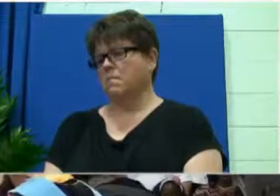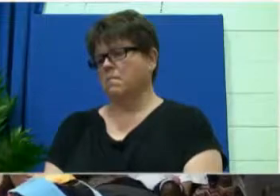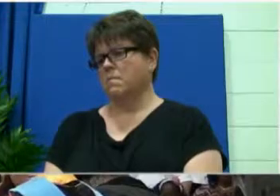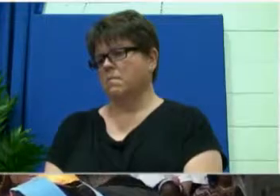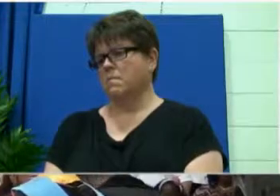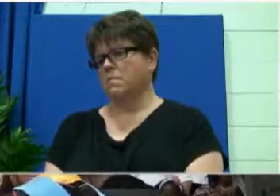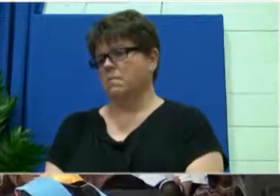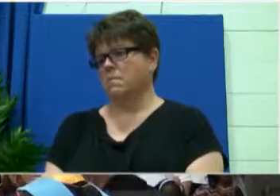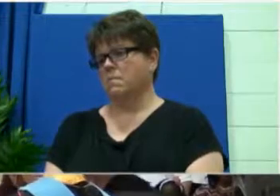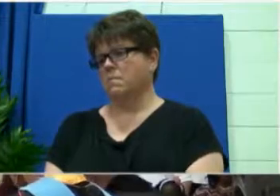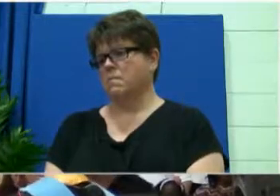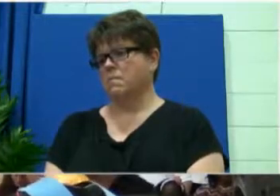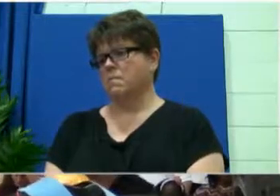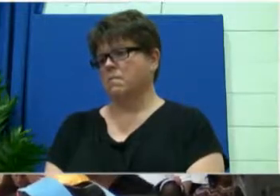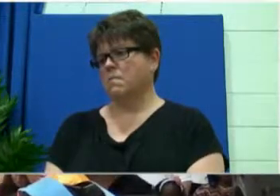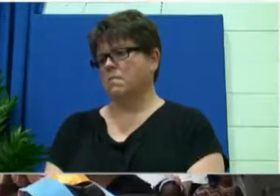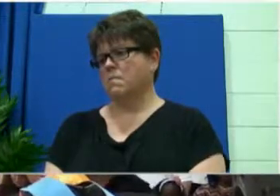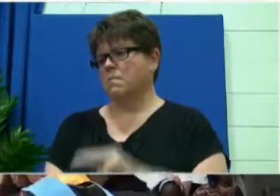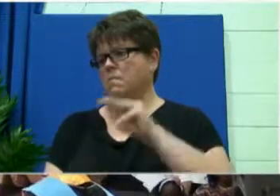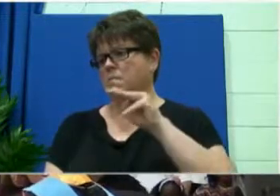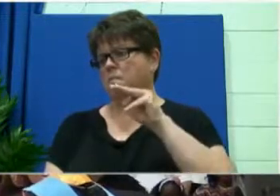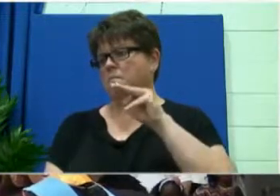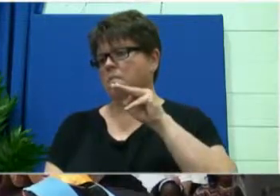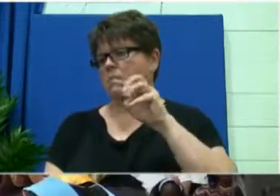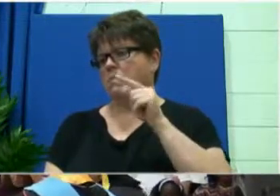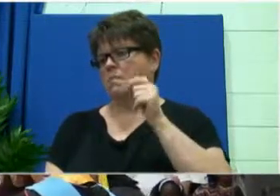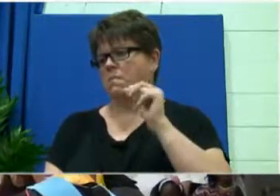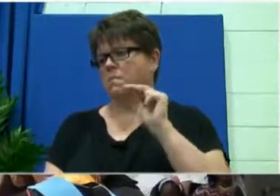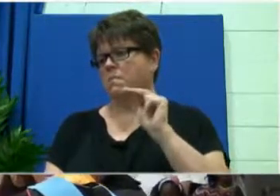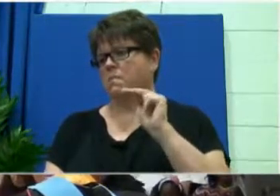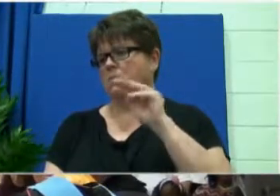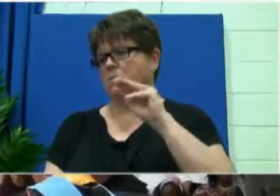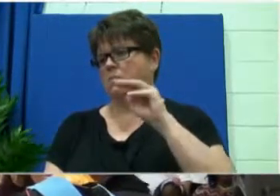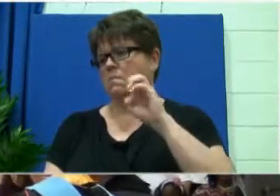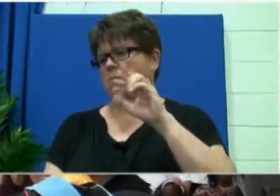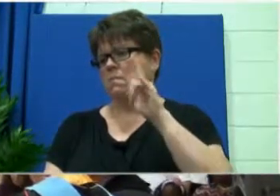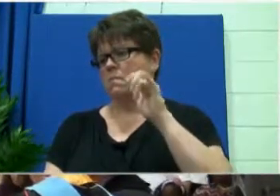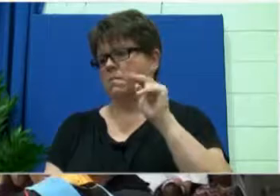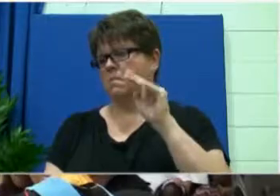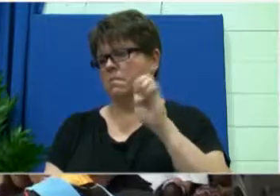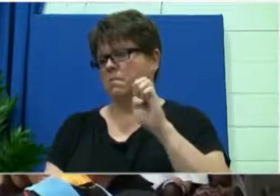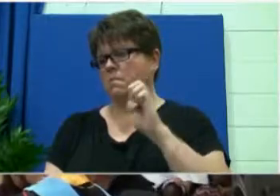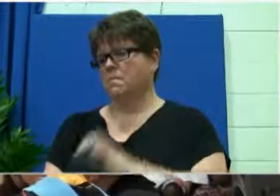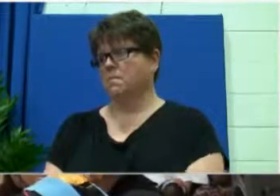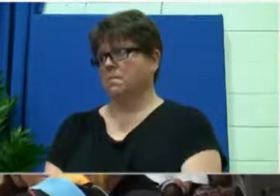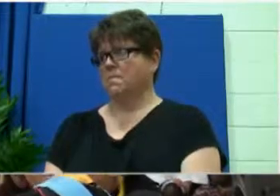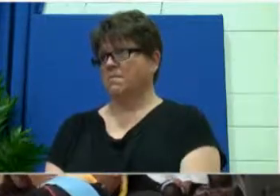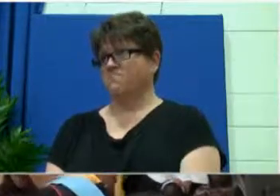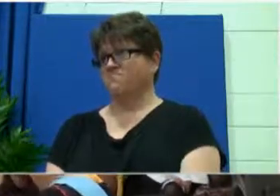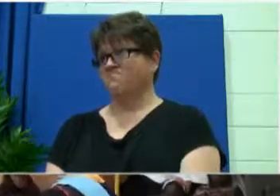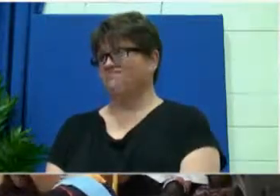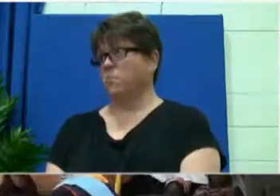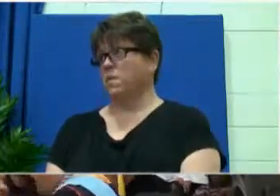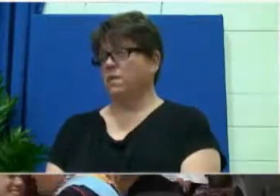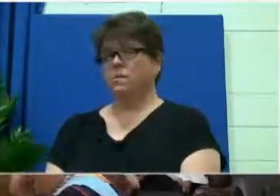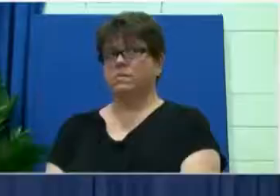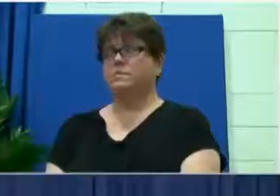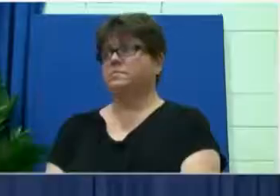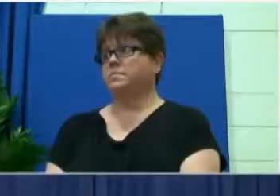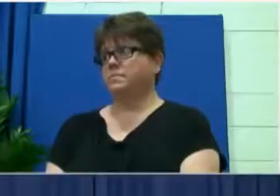Megan Lynn McCain, her diploma presented by Dr. James Underwood, her parent in the Adopt an Athlete program.